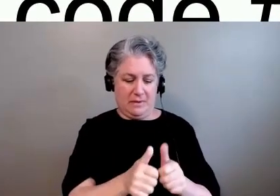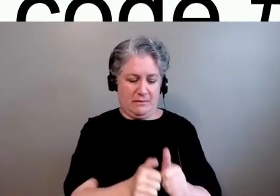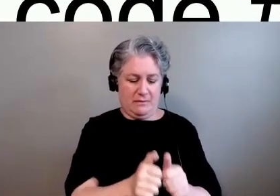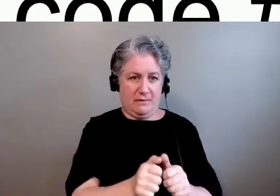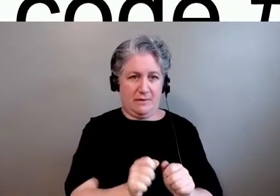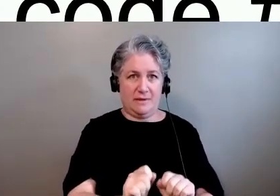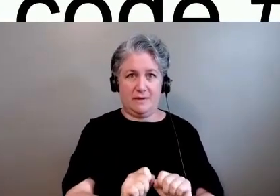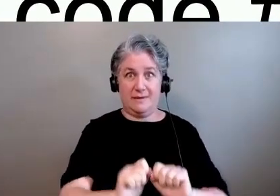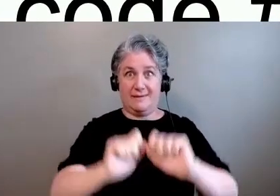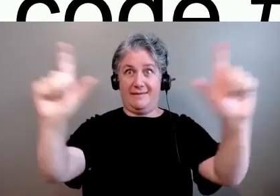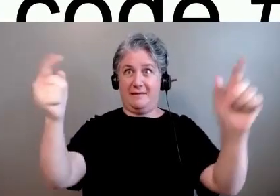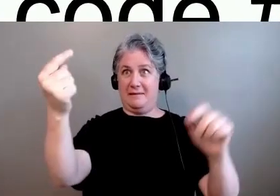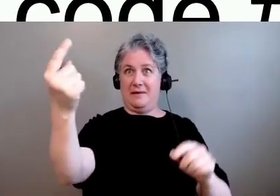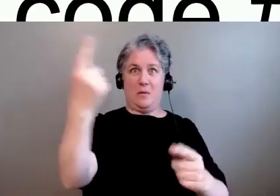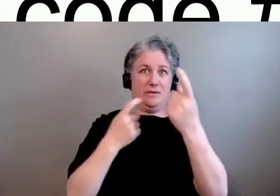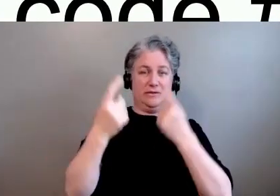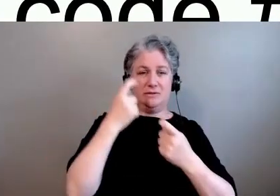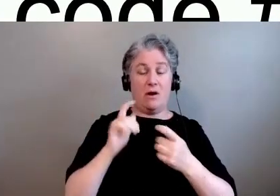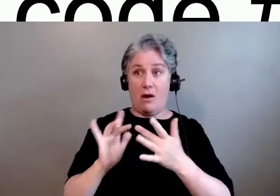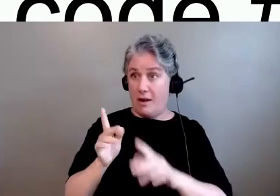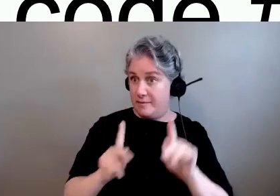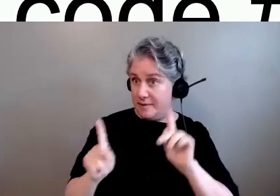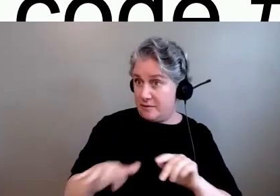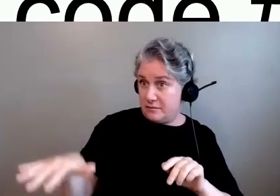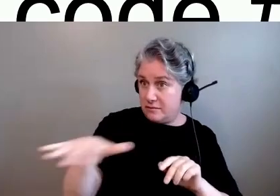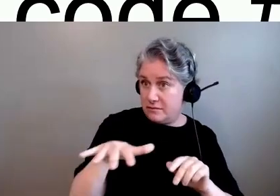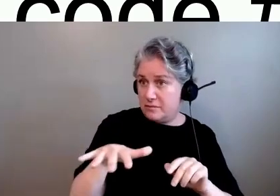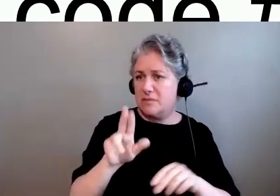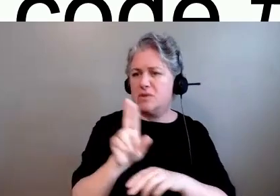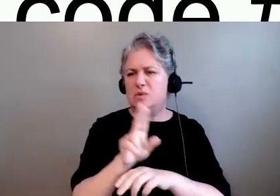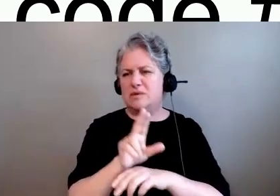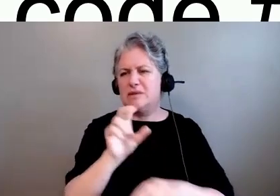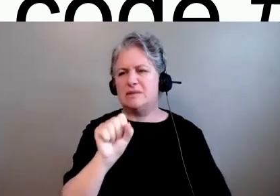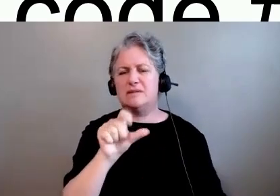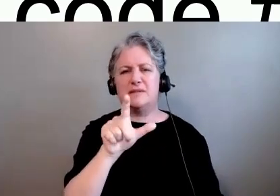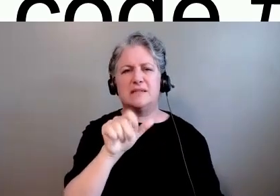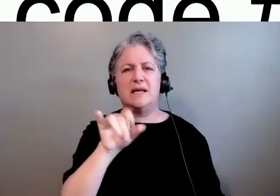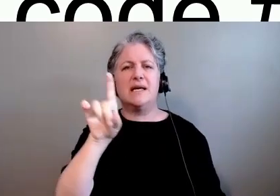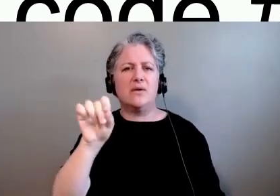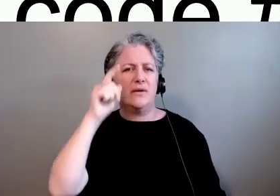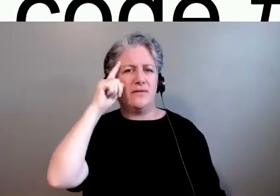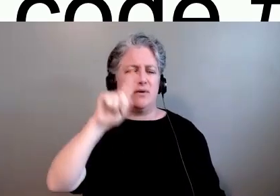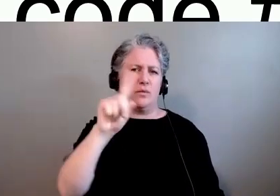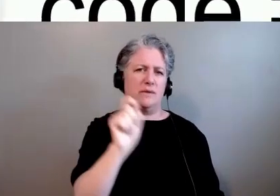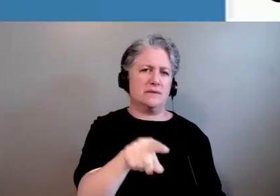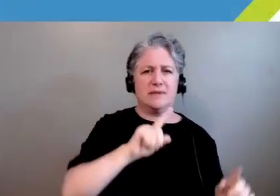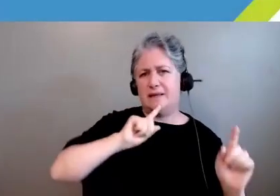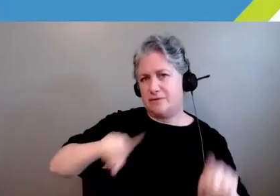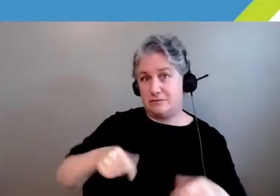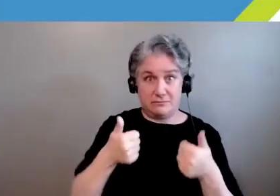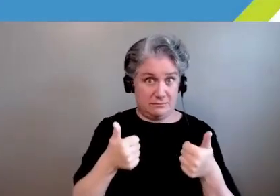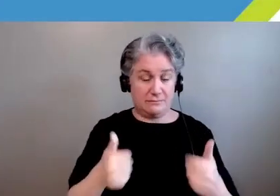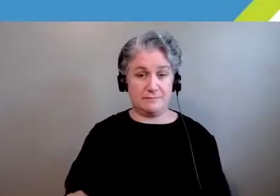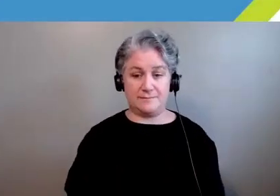up on the screen. And for our online attendees, please use Slido to submit your questions for the Q&A.